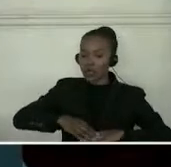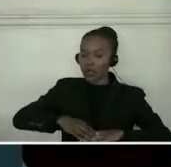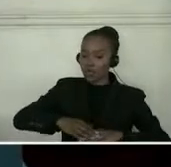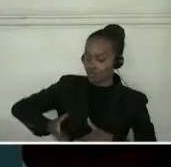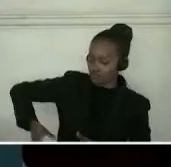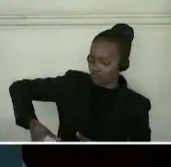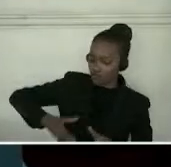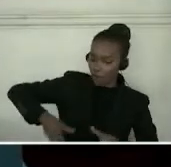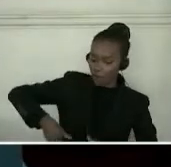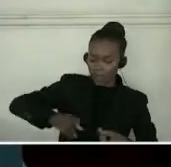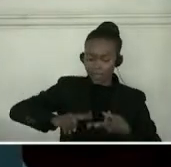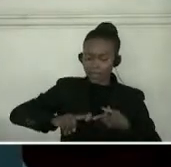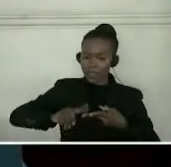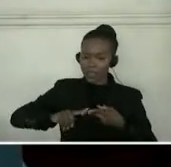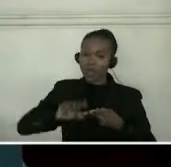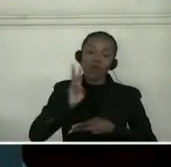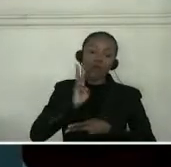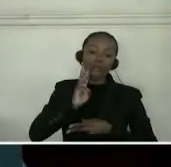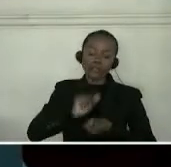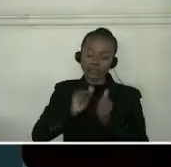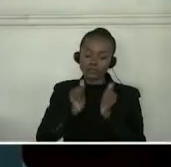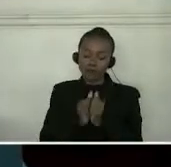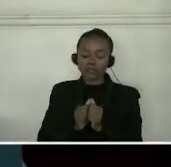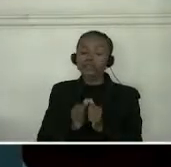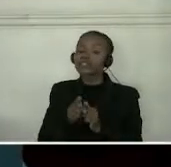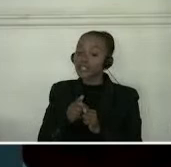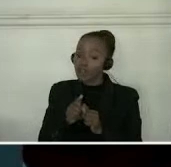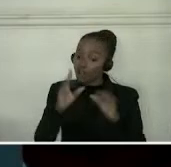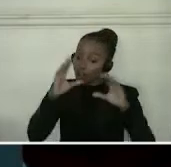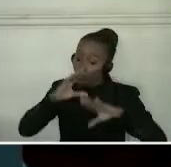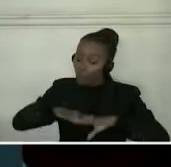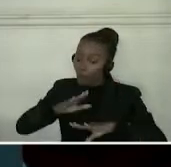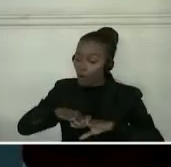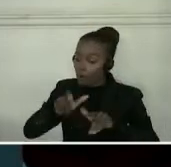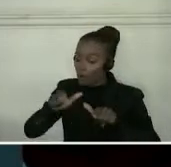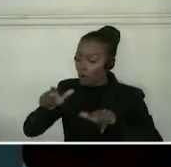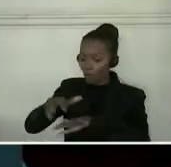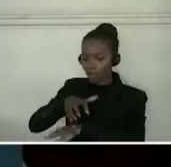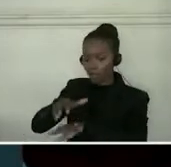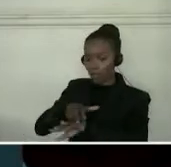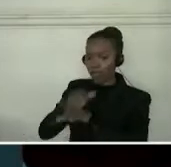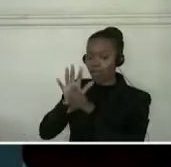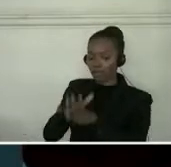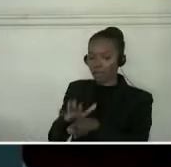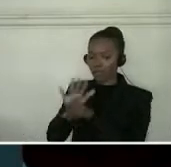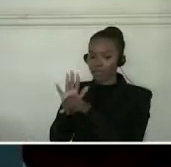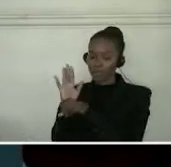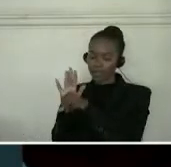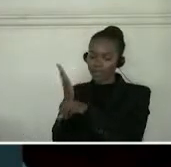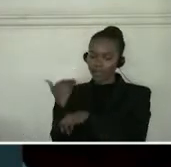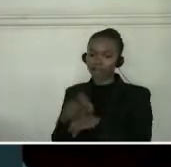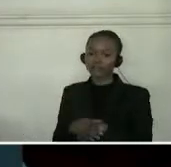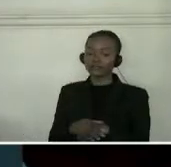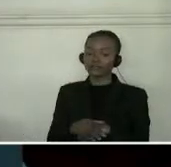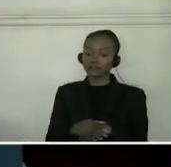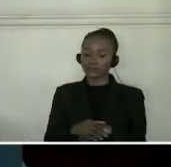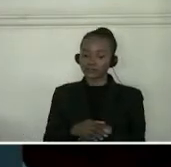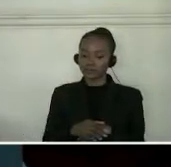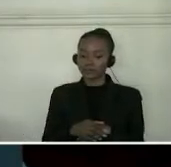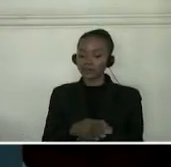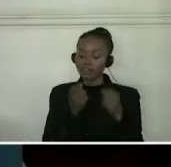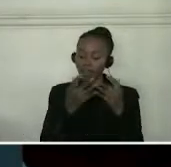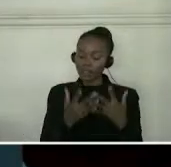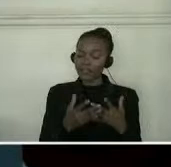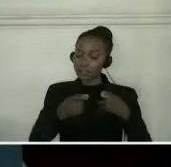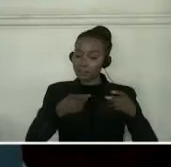sport for the people from rural and disadvantaged backgrounds in line with the prescription public finance management act it